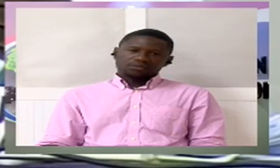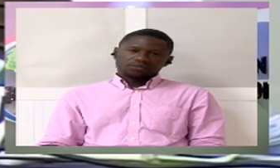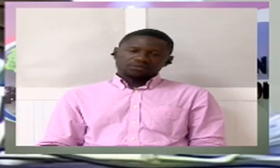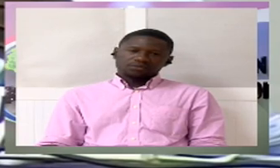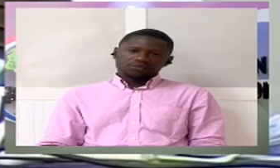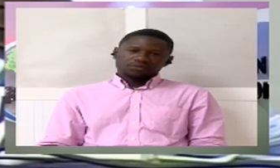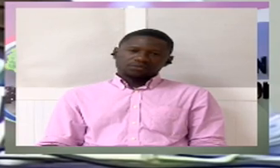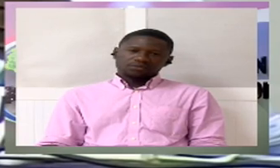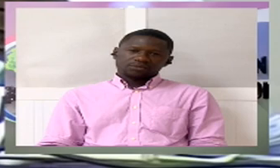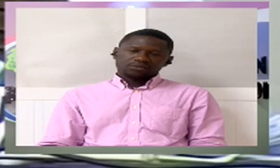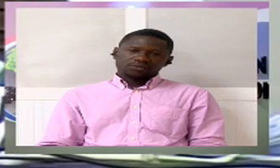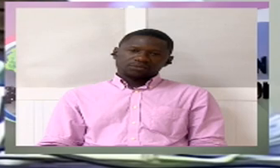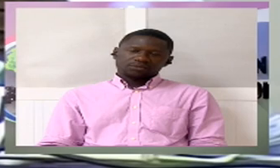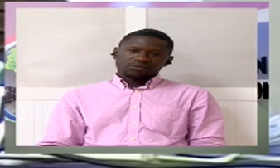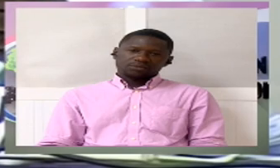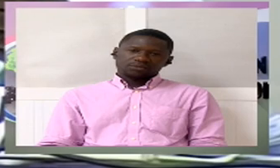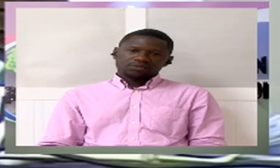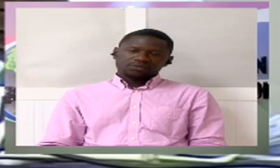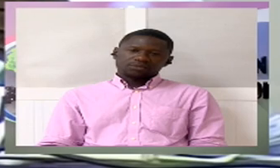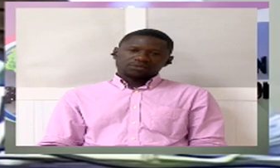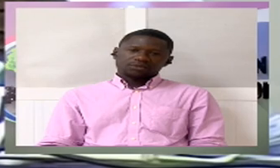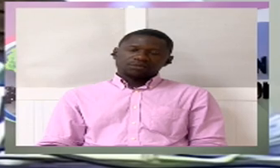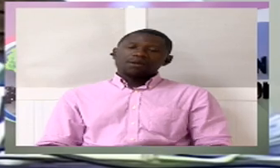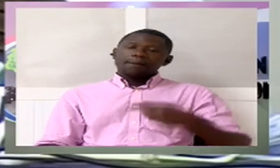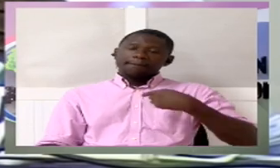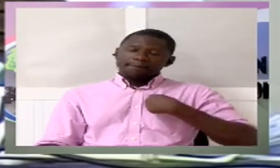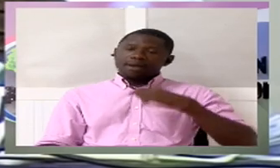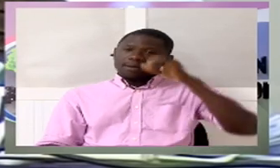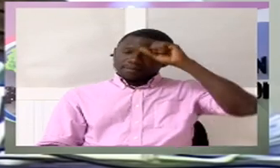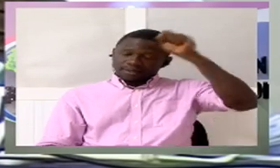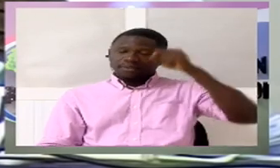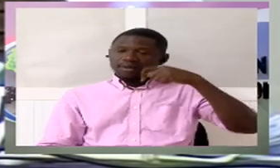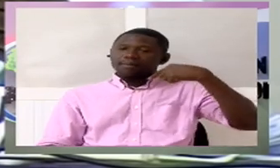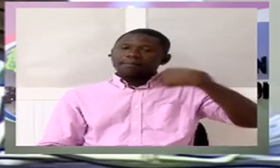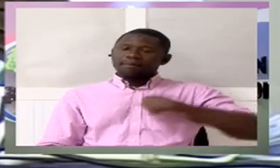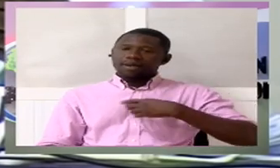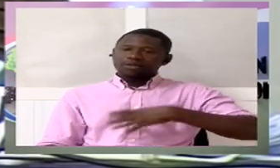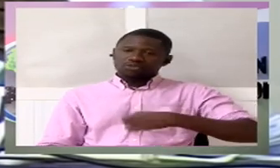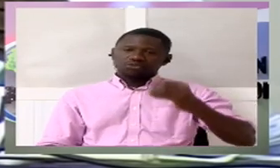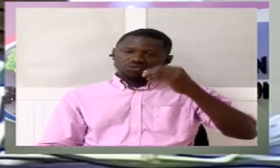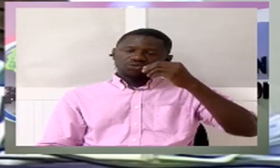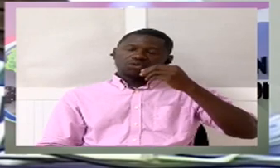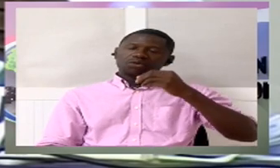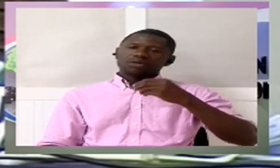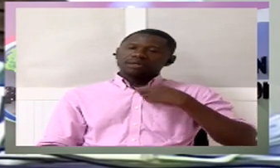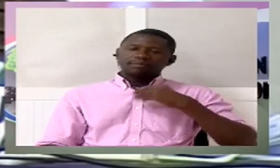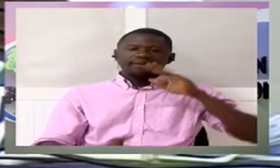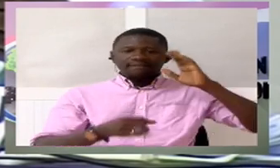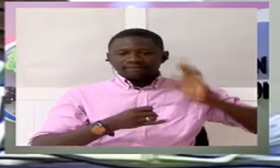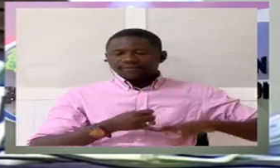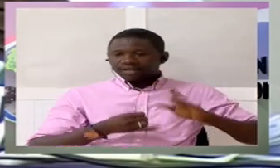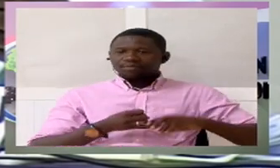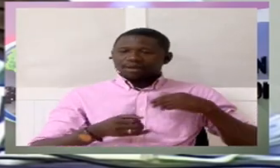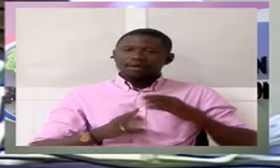bitum mbedanila ufanala. My president, my son, let me conclude by praying for